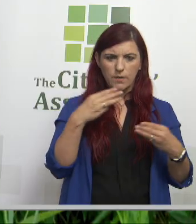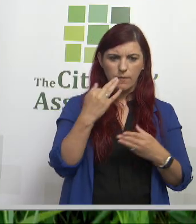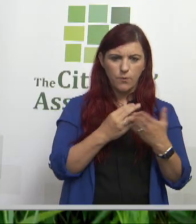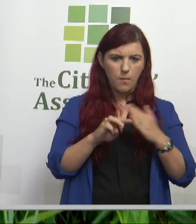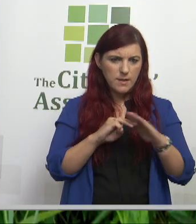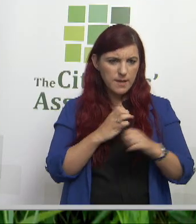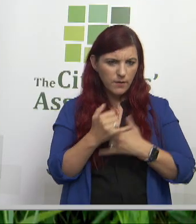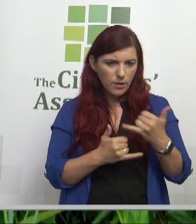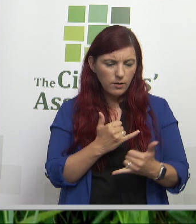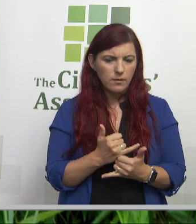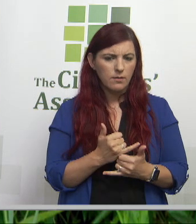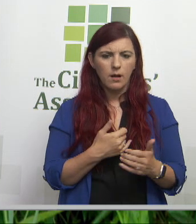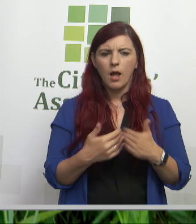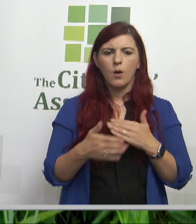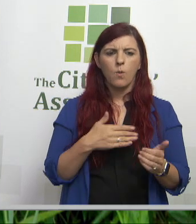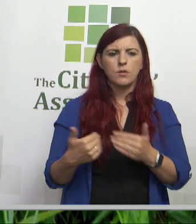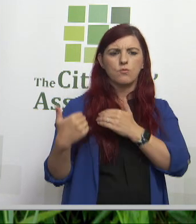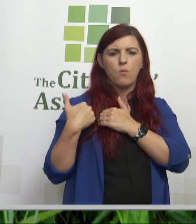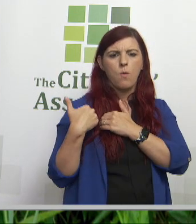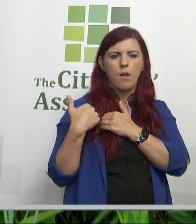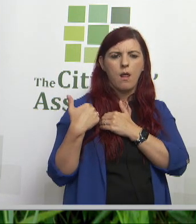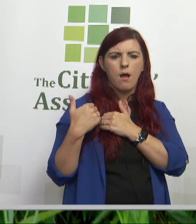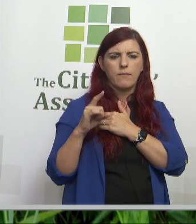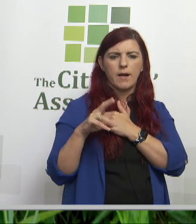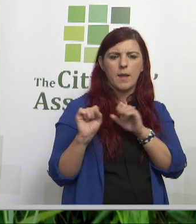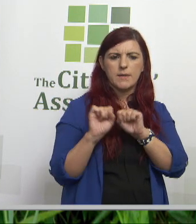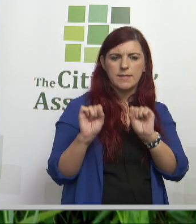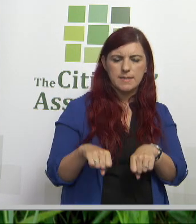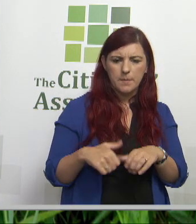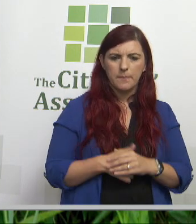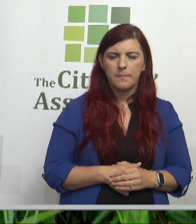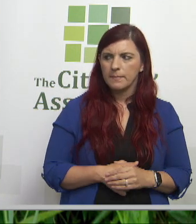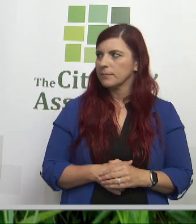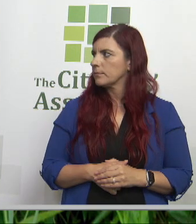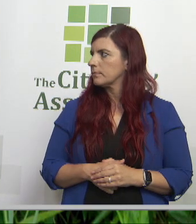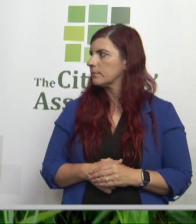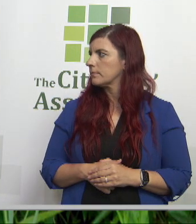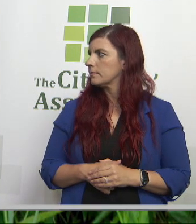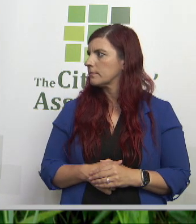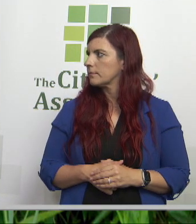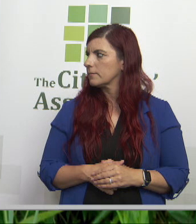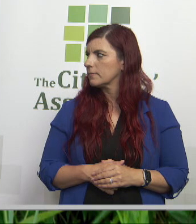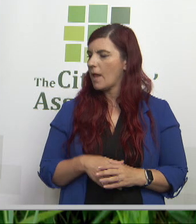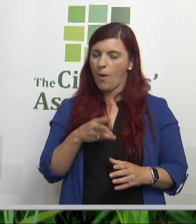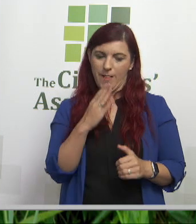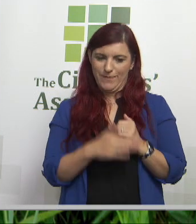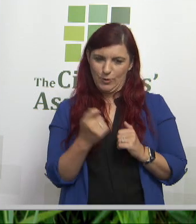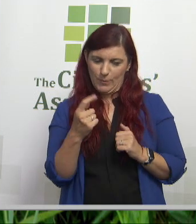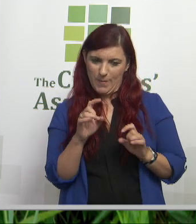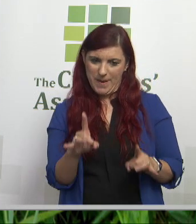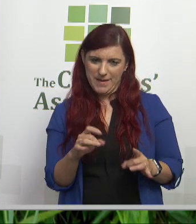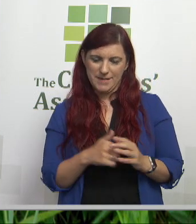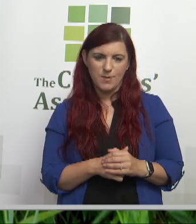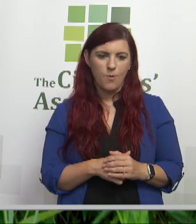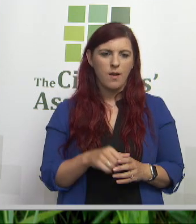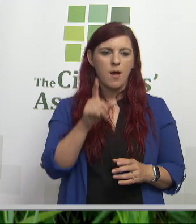year? And what is the role of the planning system? So I work in a planning system. I know I have to finish up now. The county development